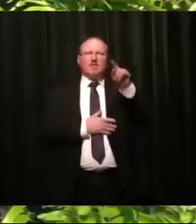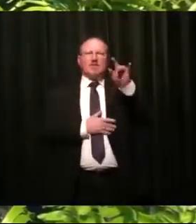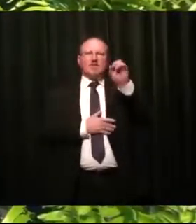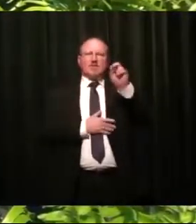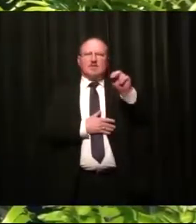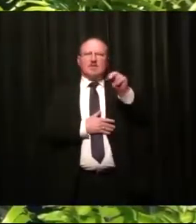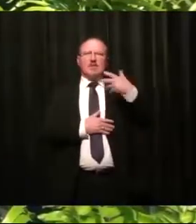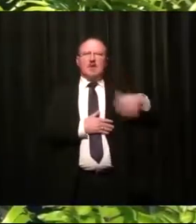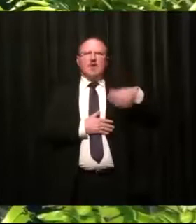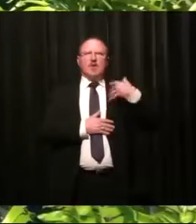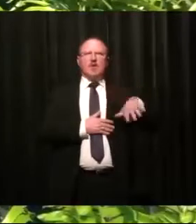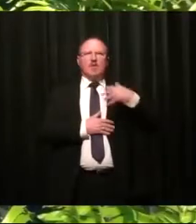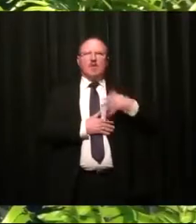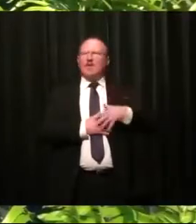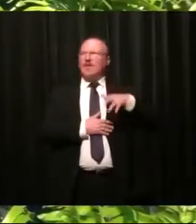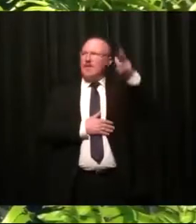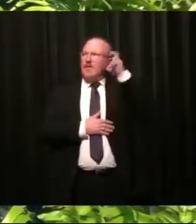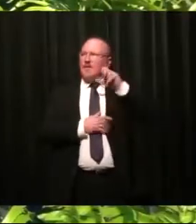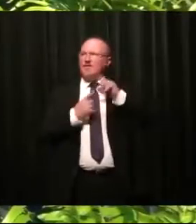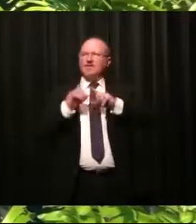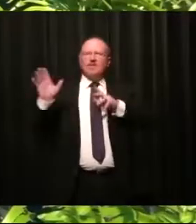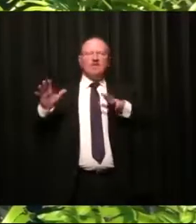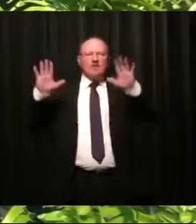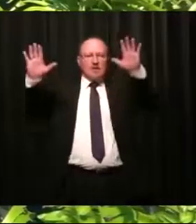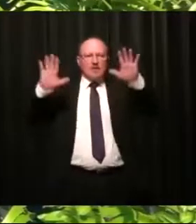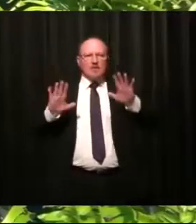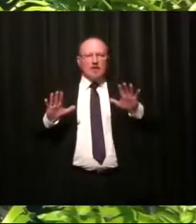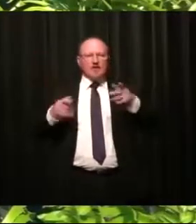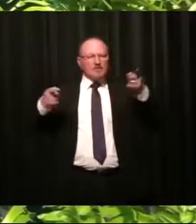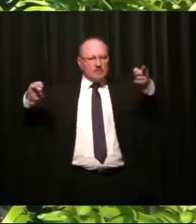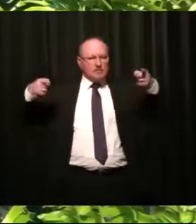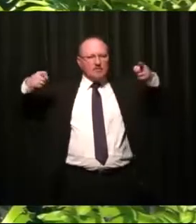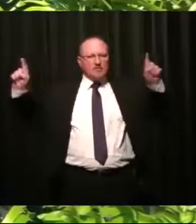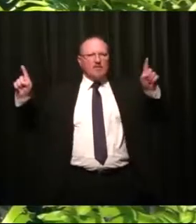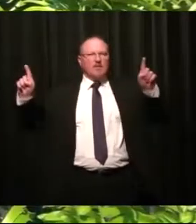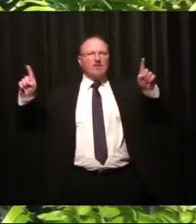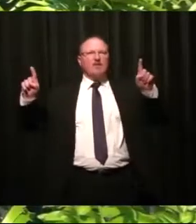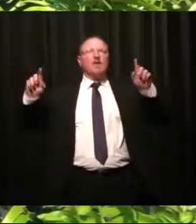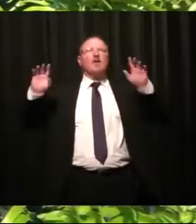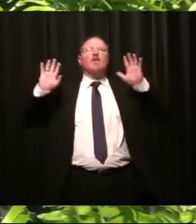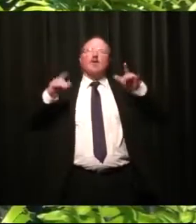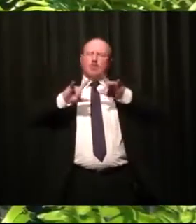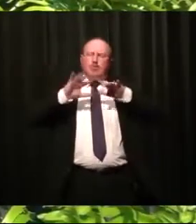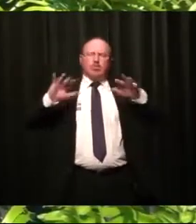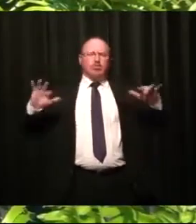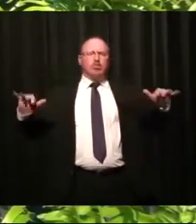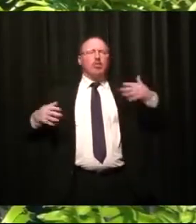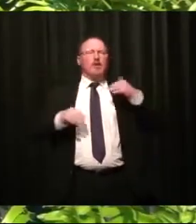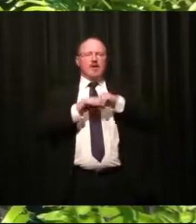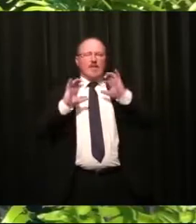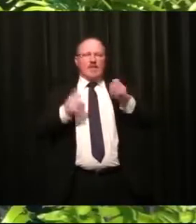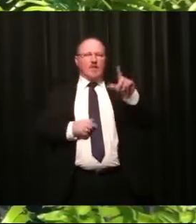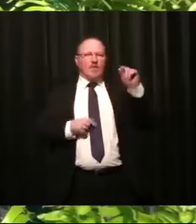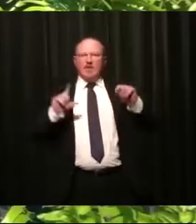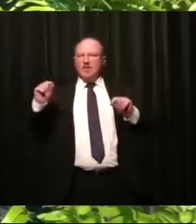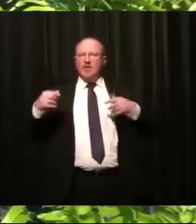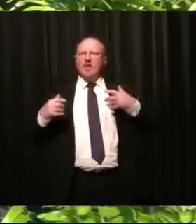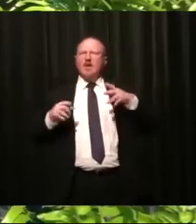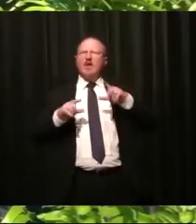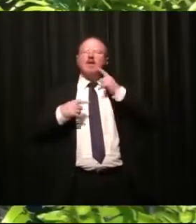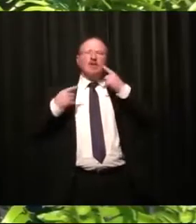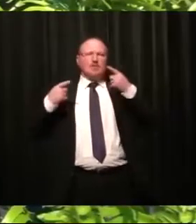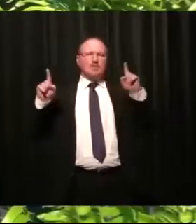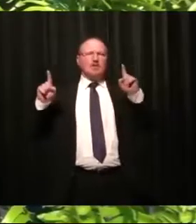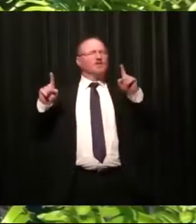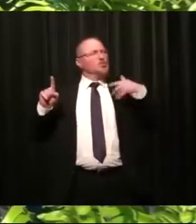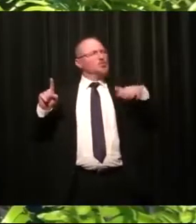Thank you, Mr. Eaton. Wow. Listening to the amazing accomplishments and the amazing diversity in the class of